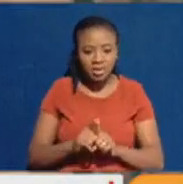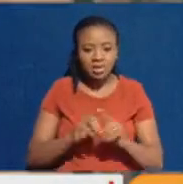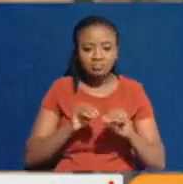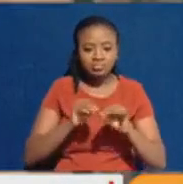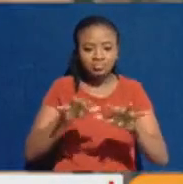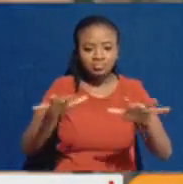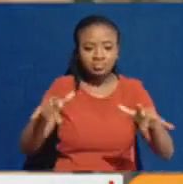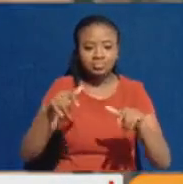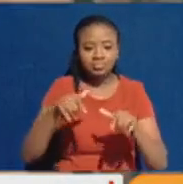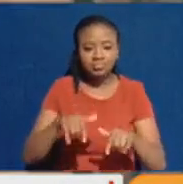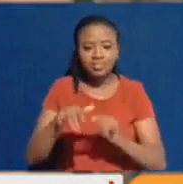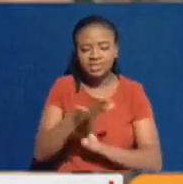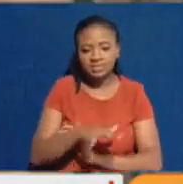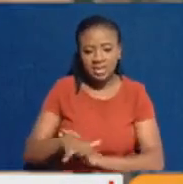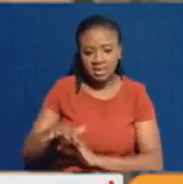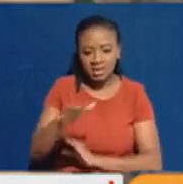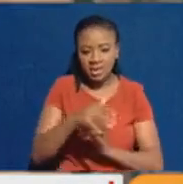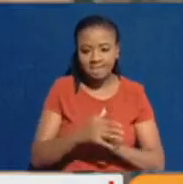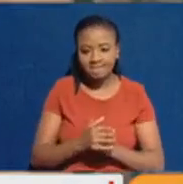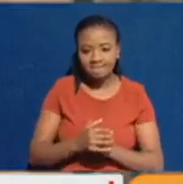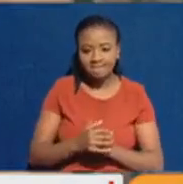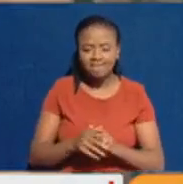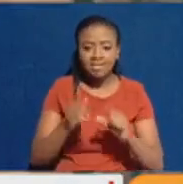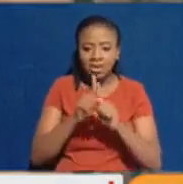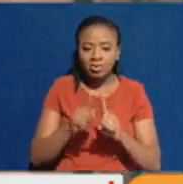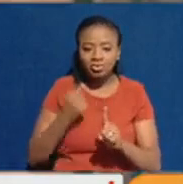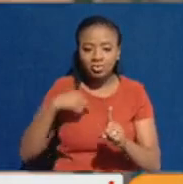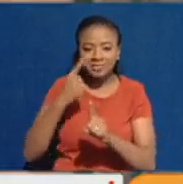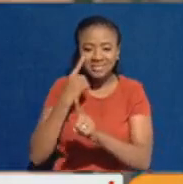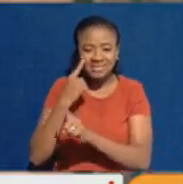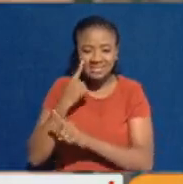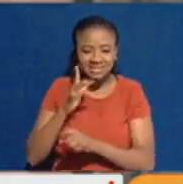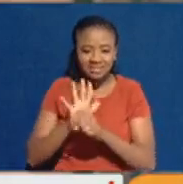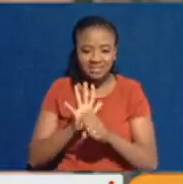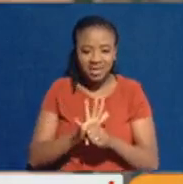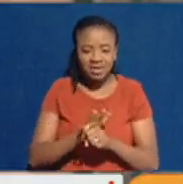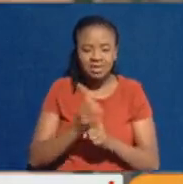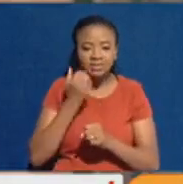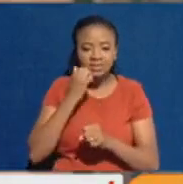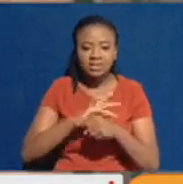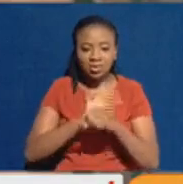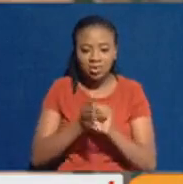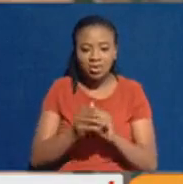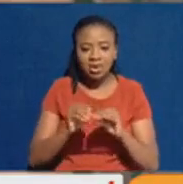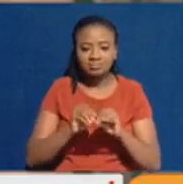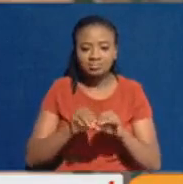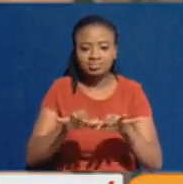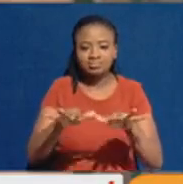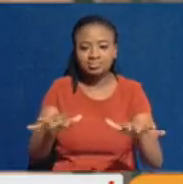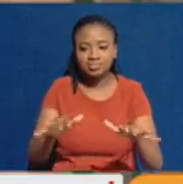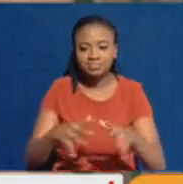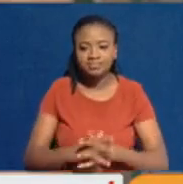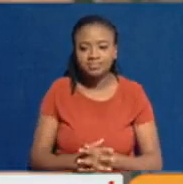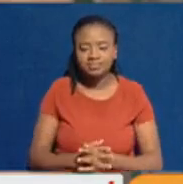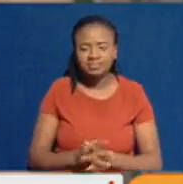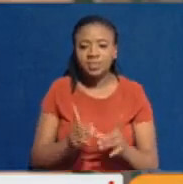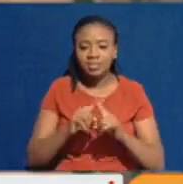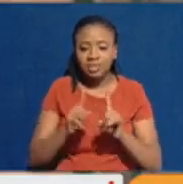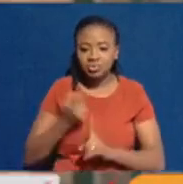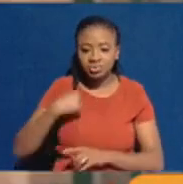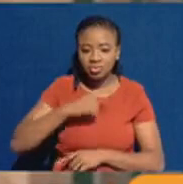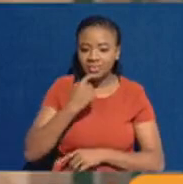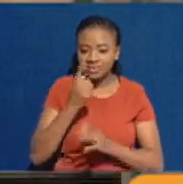health arena, including we have seen surges of cholera more recently, cholera outbreaks. And what we tell people is